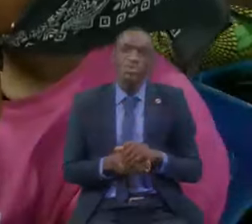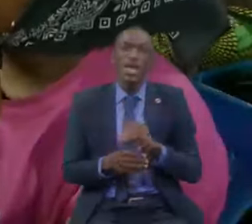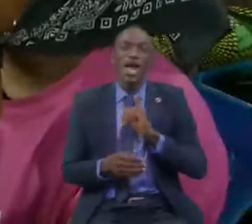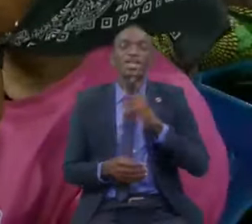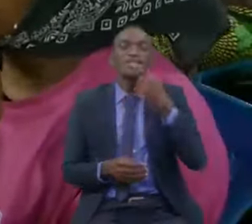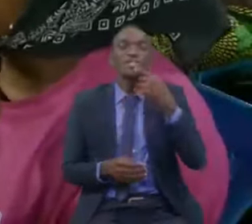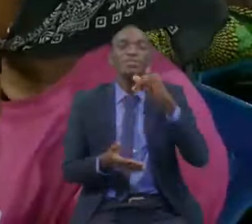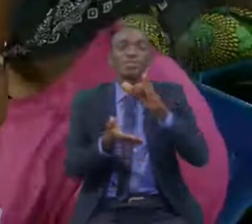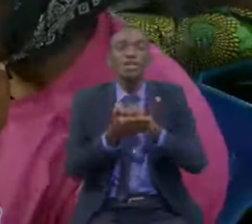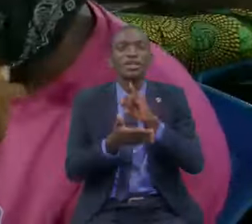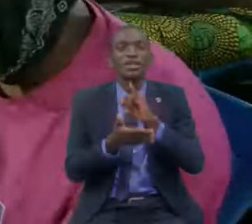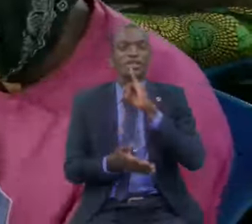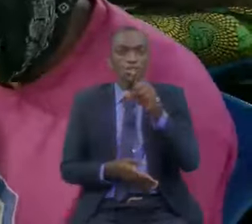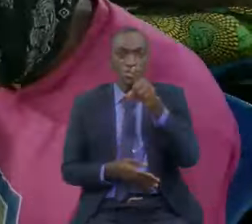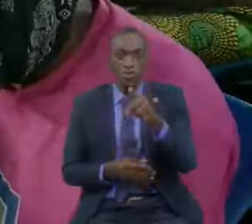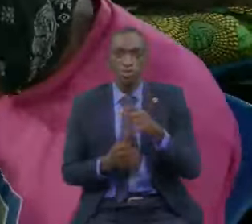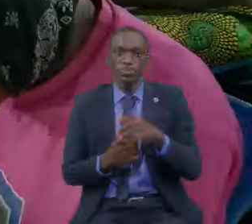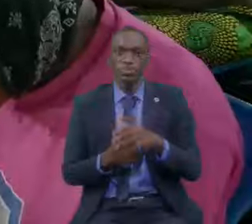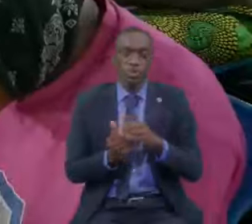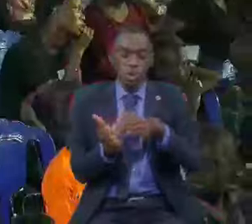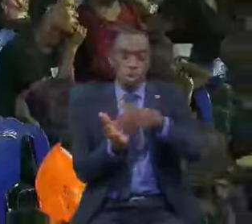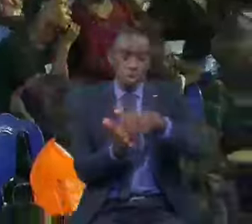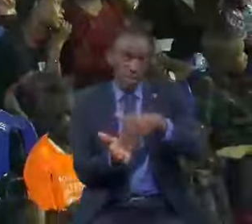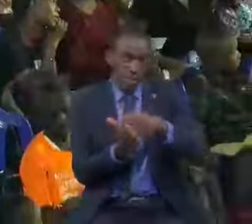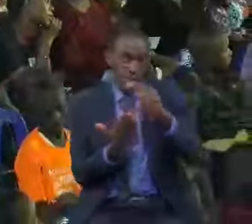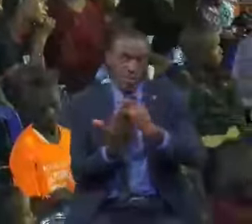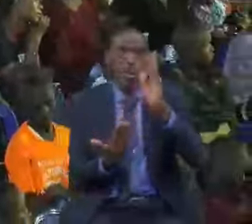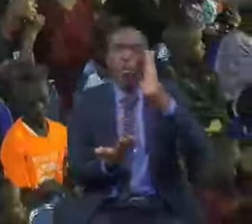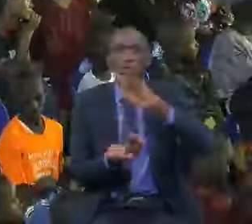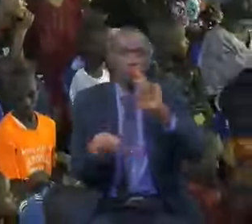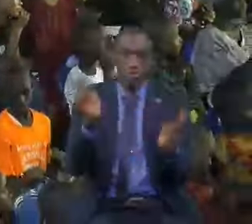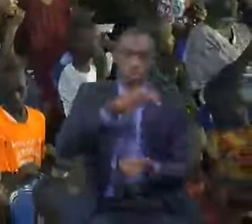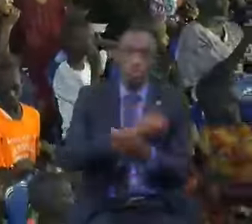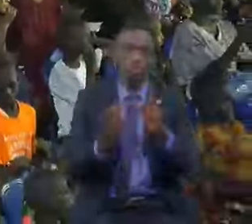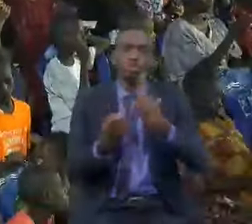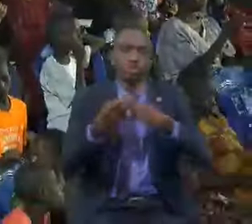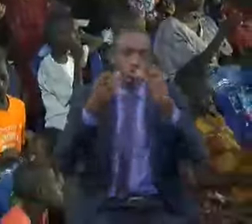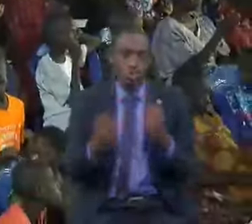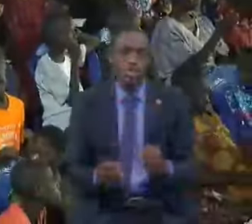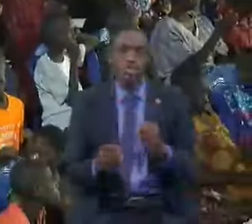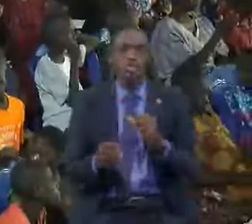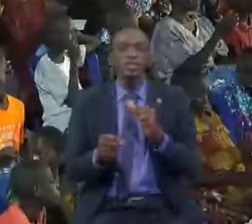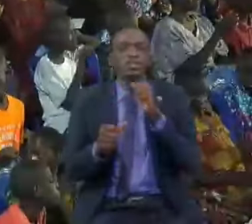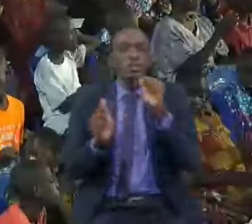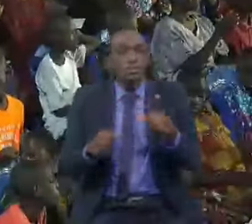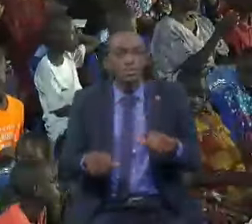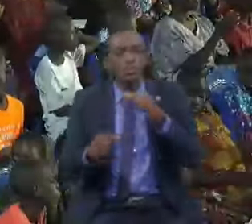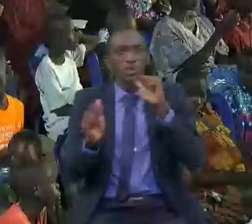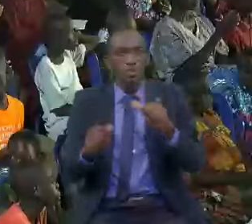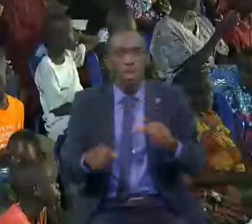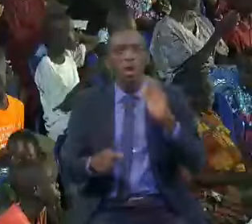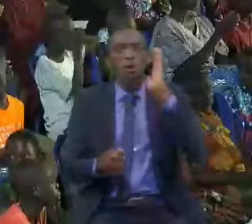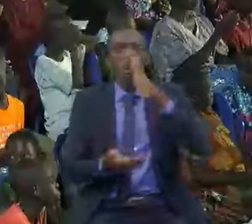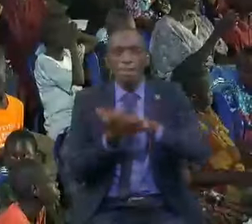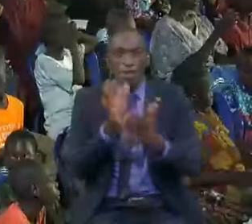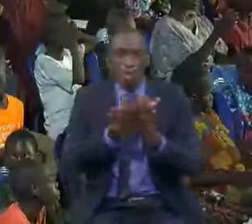you weakness will turn to strength impossibility will turn to possibilities in